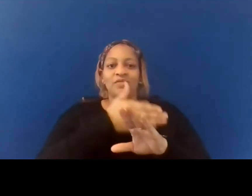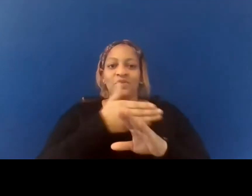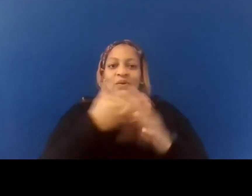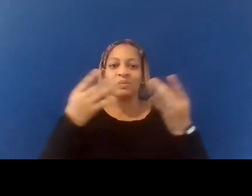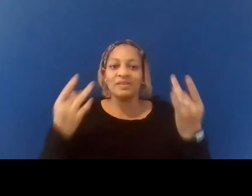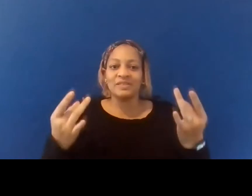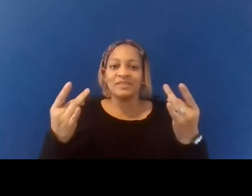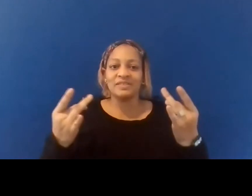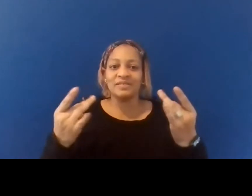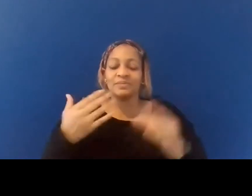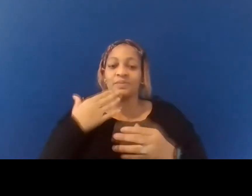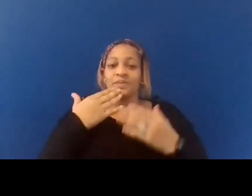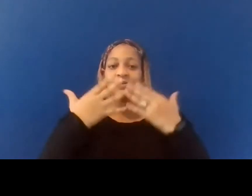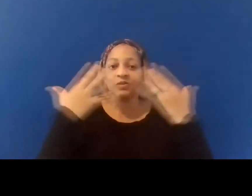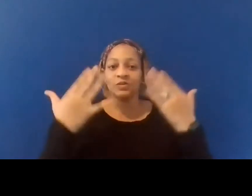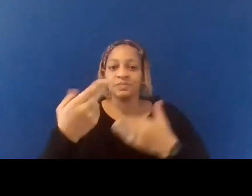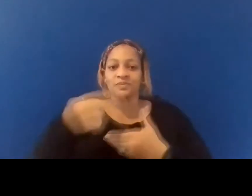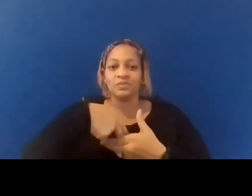joining us.